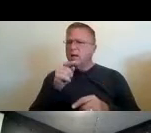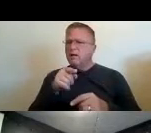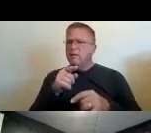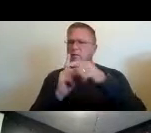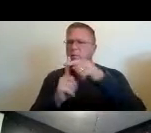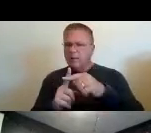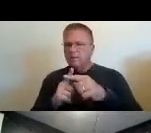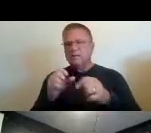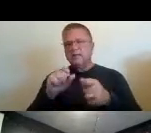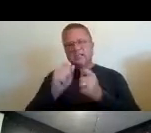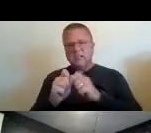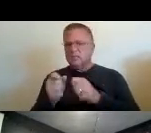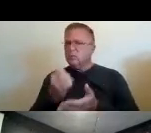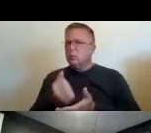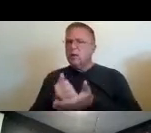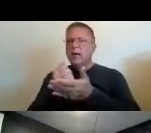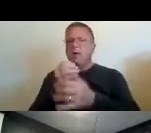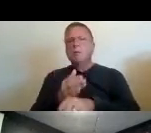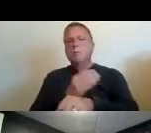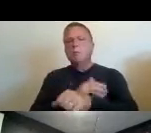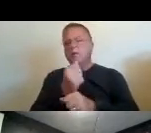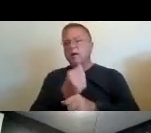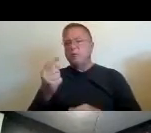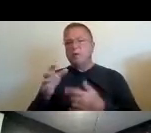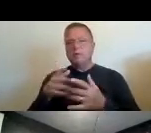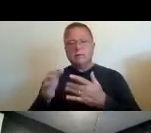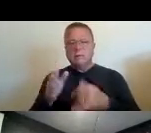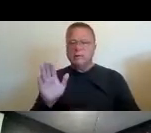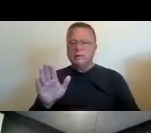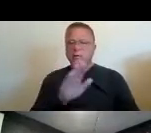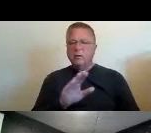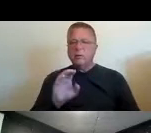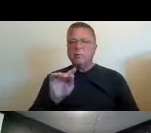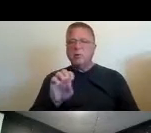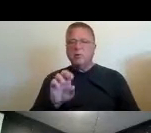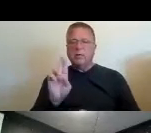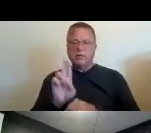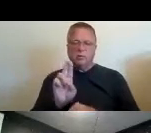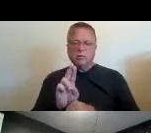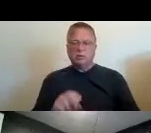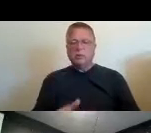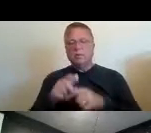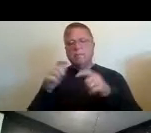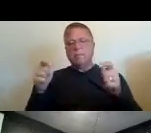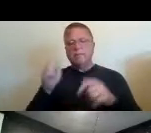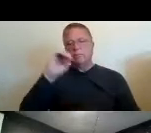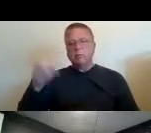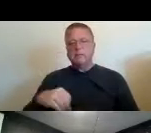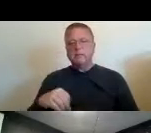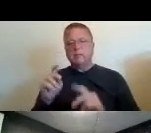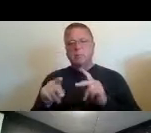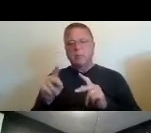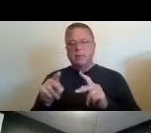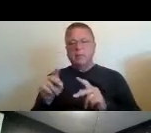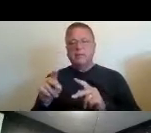also improve everybody else, regardless of what mode that they're using. The biggest percentage of the